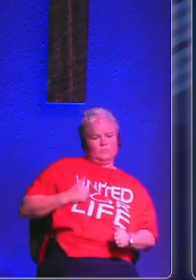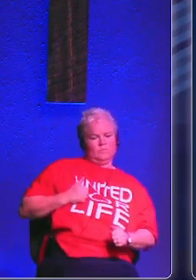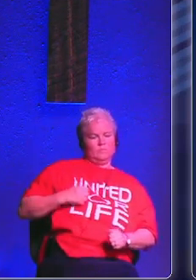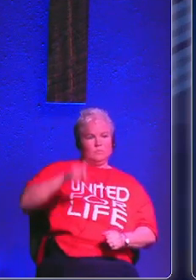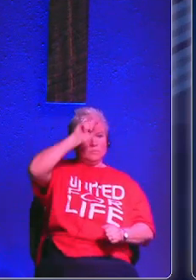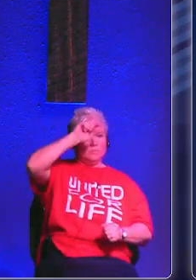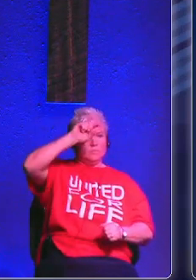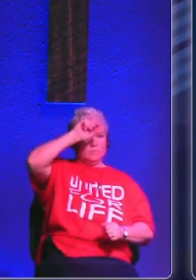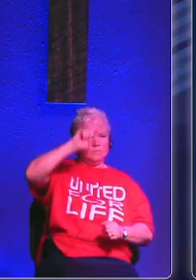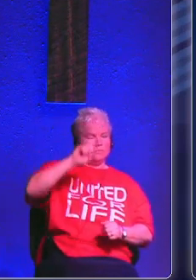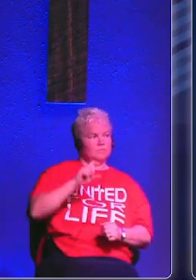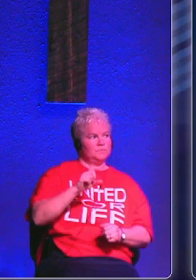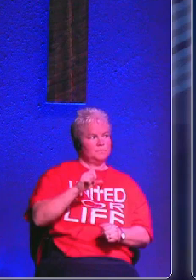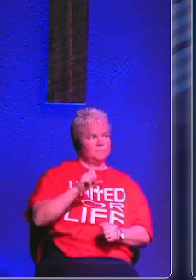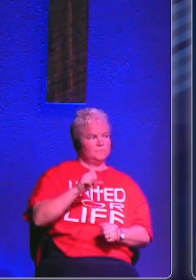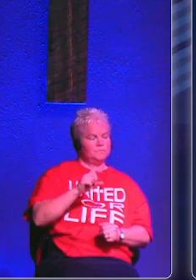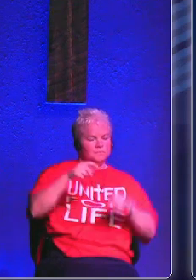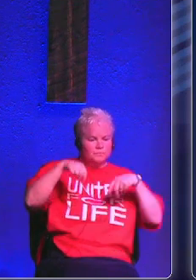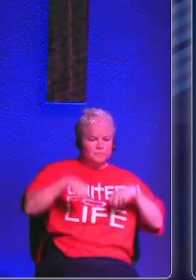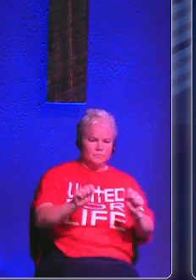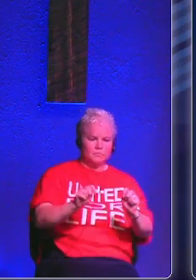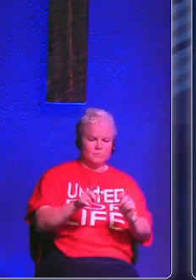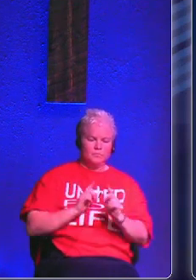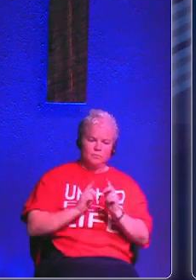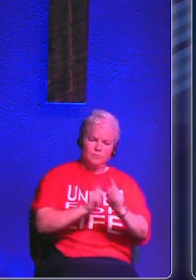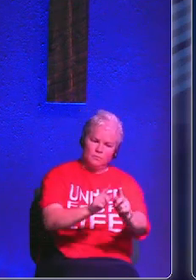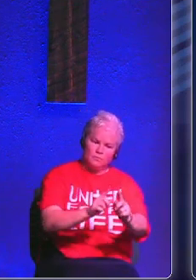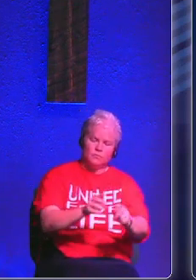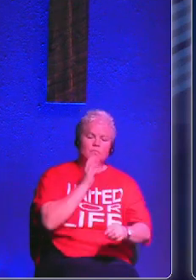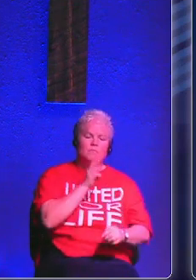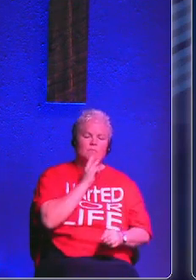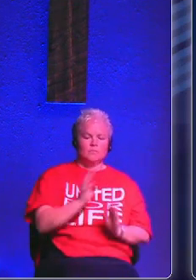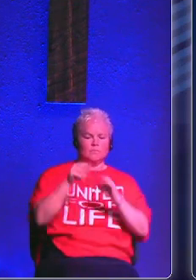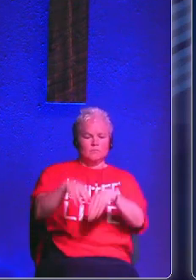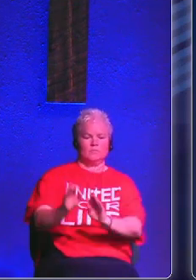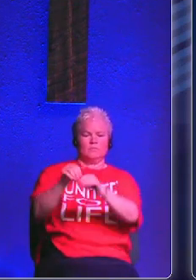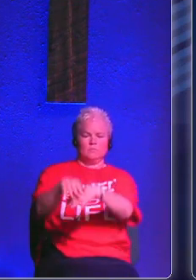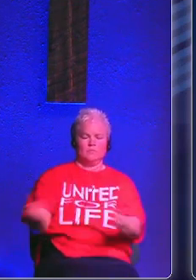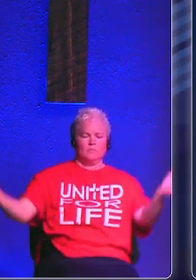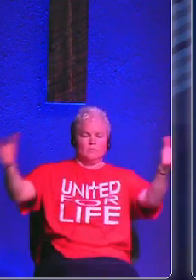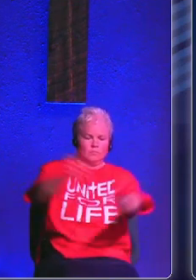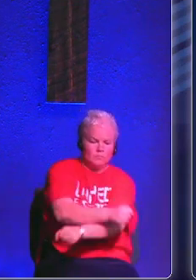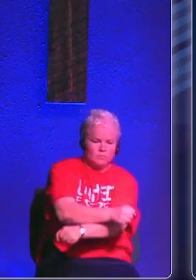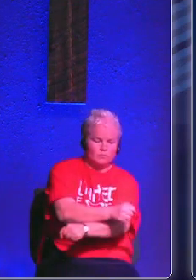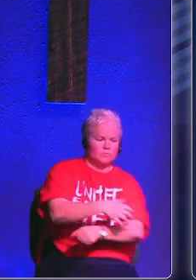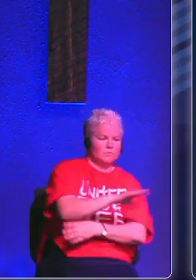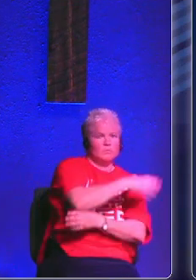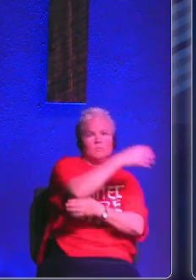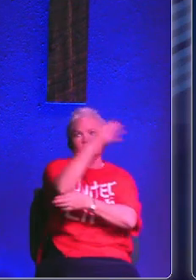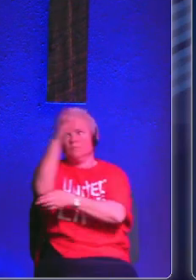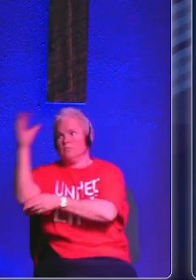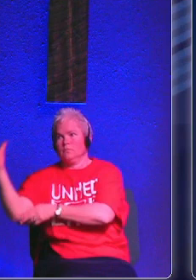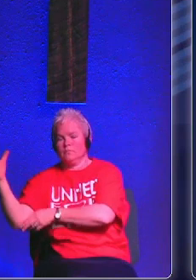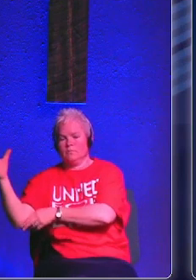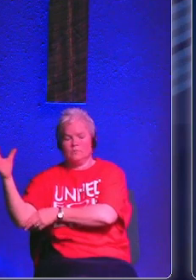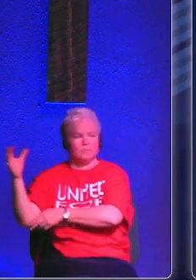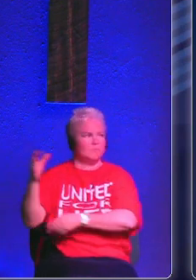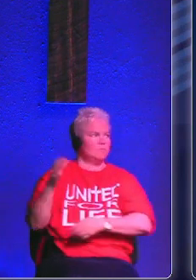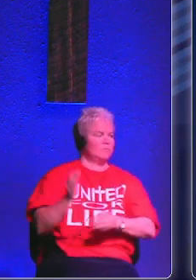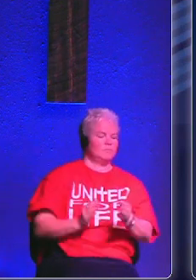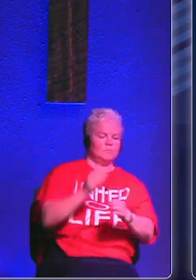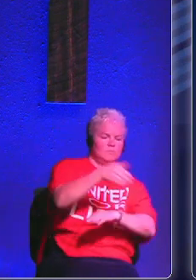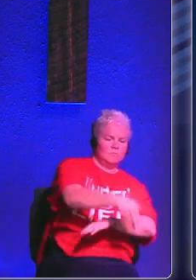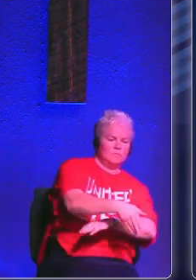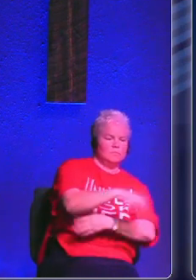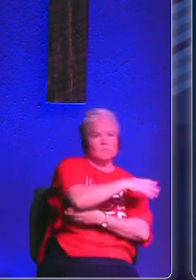him, the Egyptian army that was chasing him, tried to follow him, but then the sea caved back in, right, and now they're in the wilderness. All they had to do